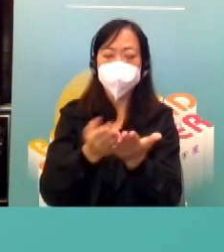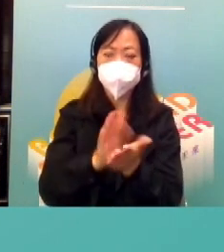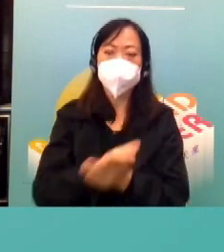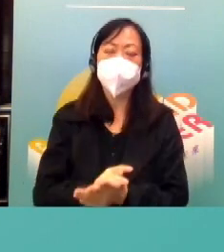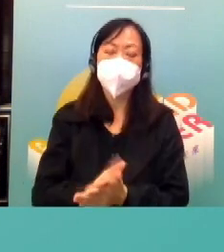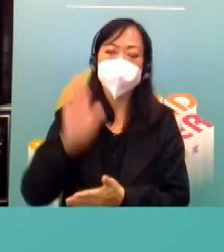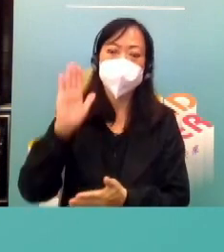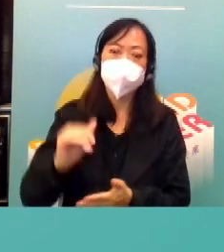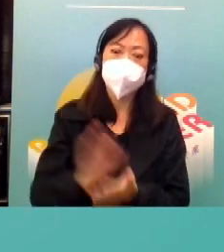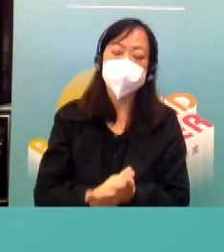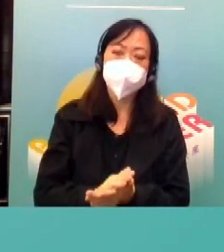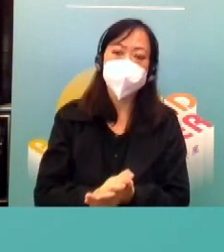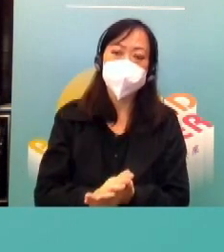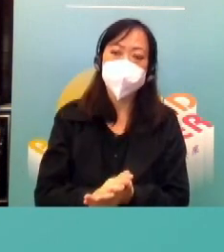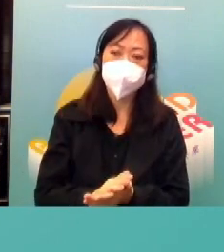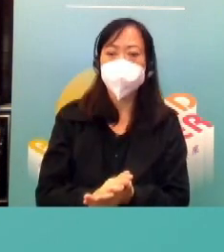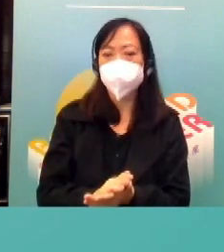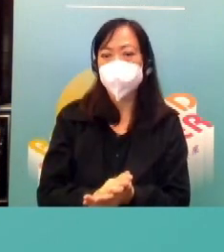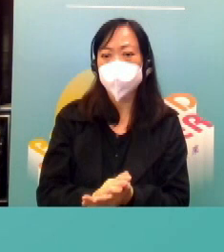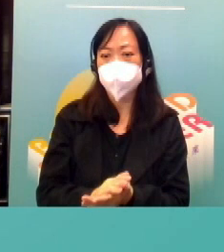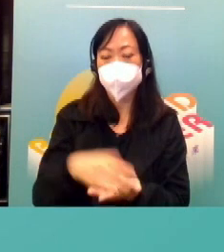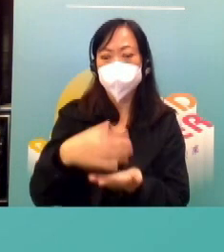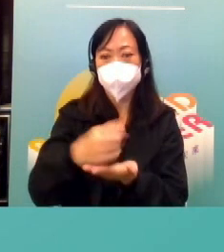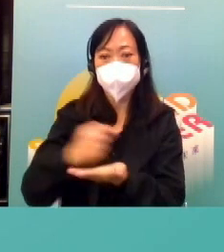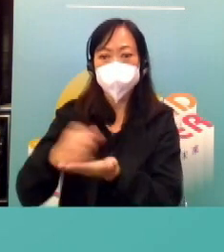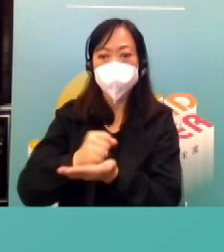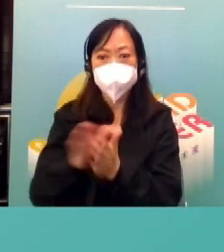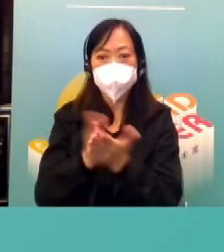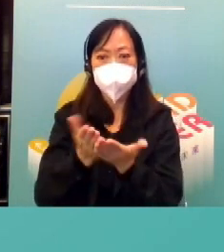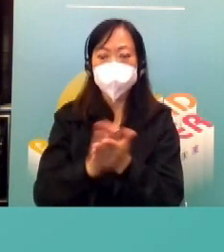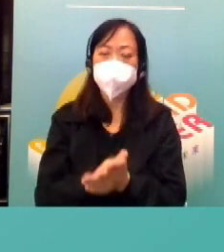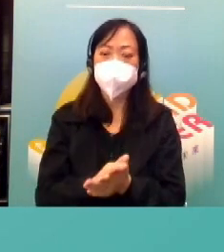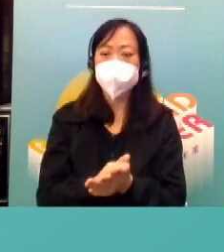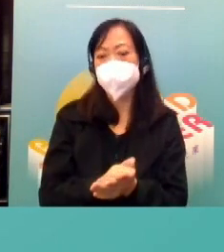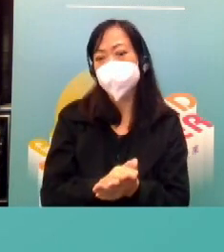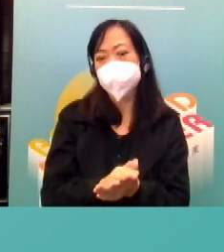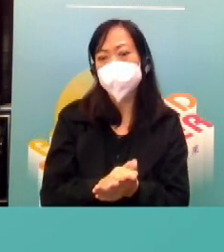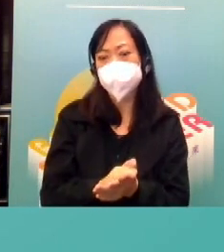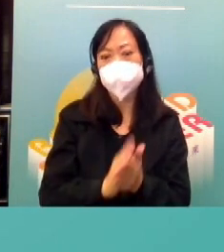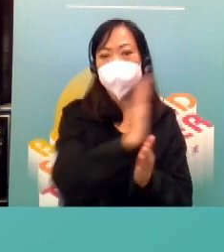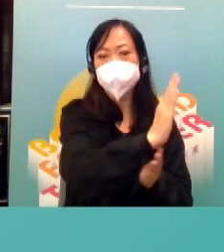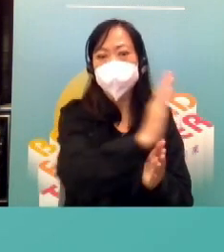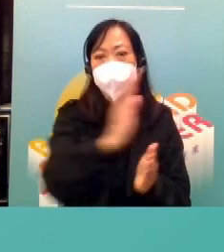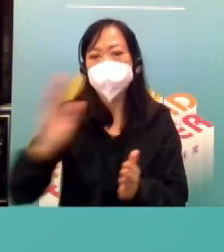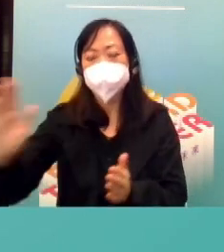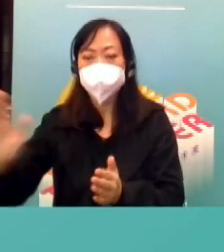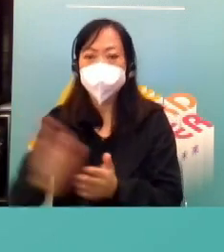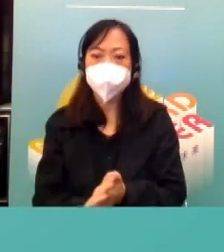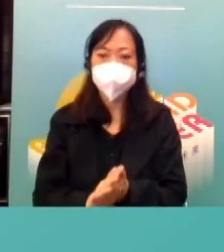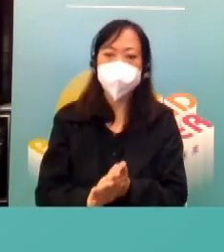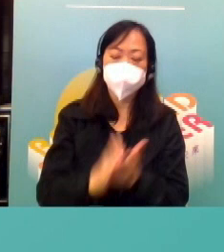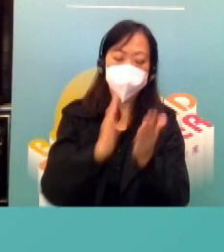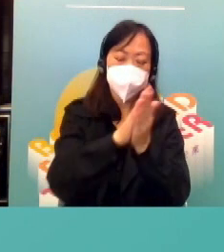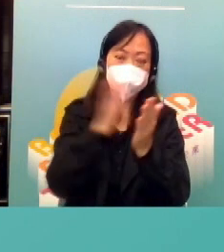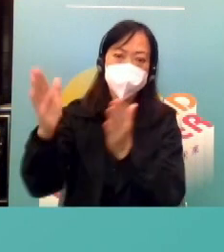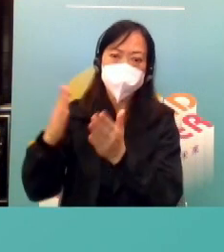from consumers. So books that might be sitting in your bookshelves in your homes that you've already read it, but you kind of just sitting